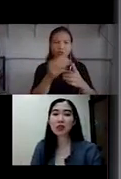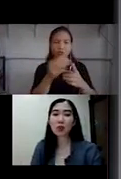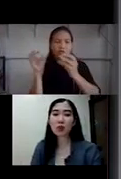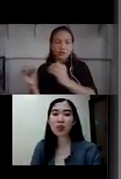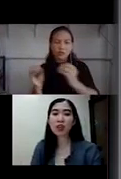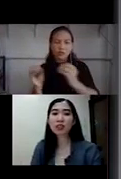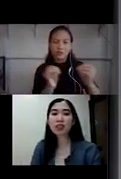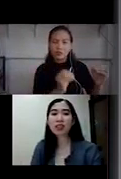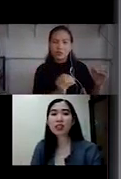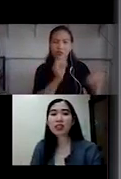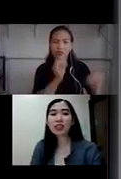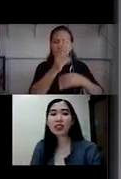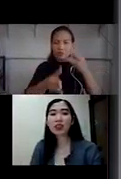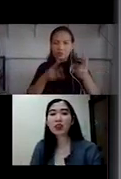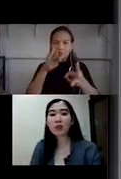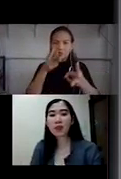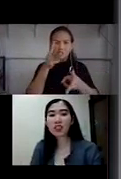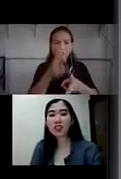the world,